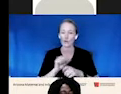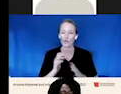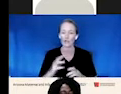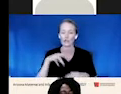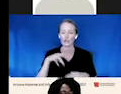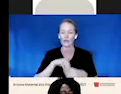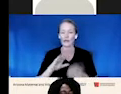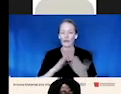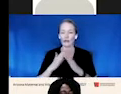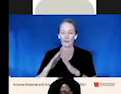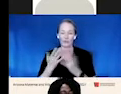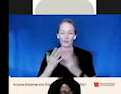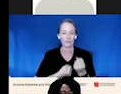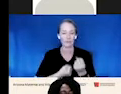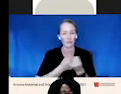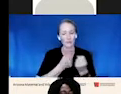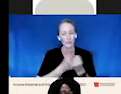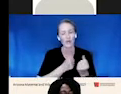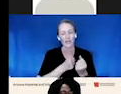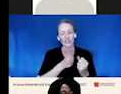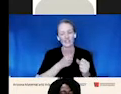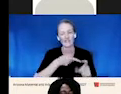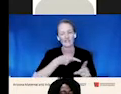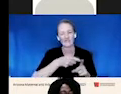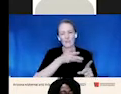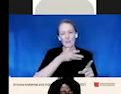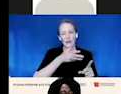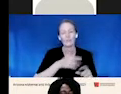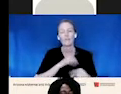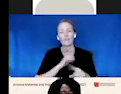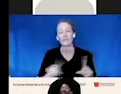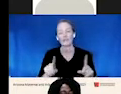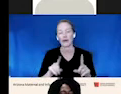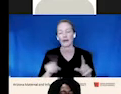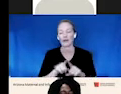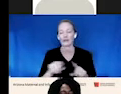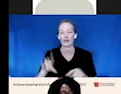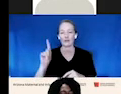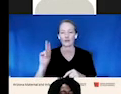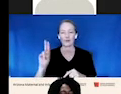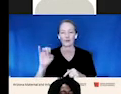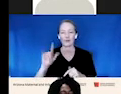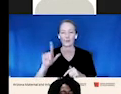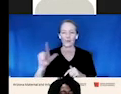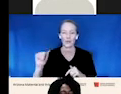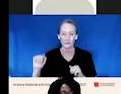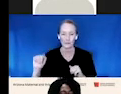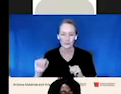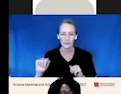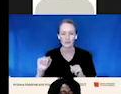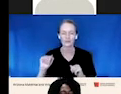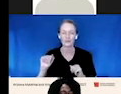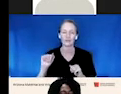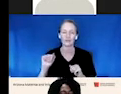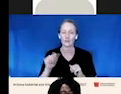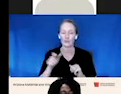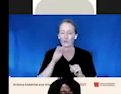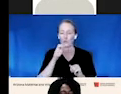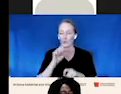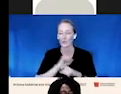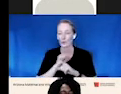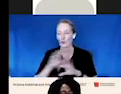who support primarily the mom, although there are different doulas now. There's postpartum doulas and there's doulas that actually work with the